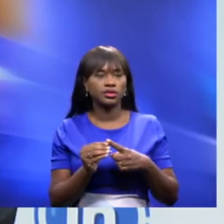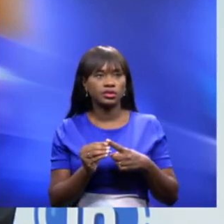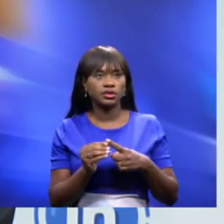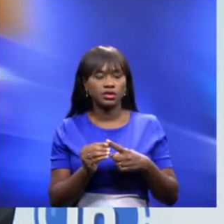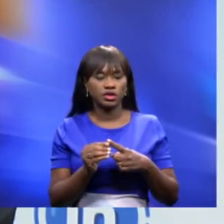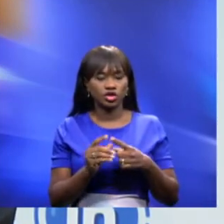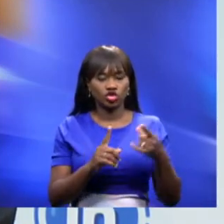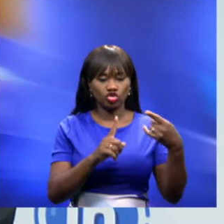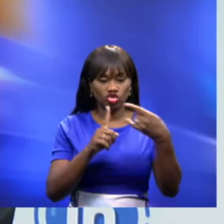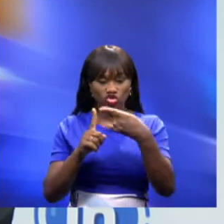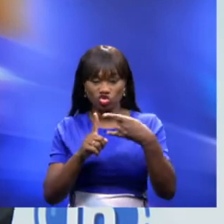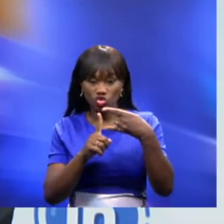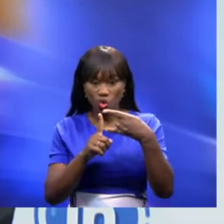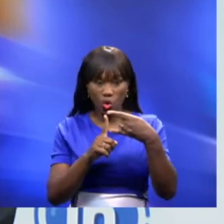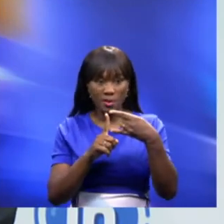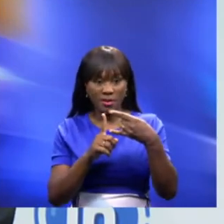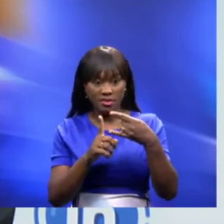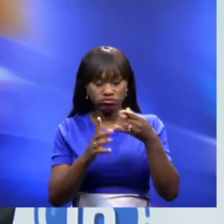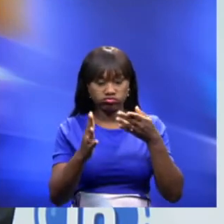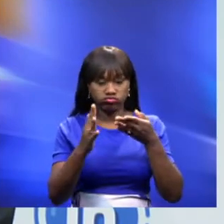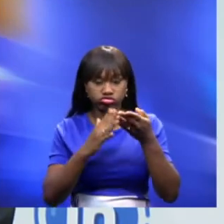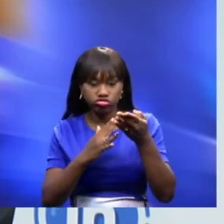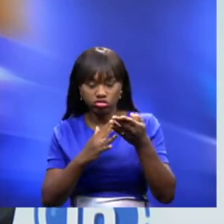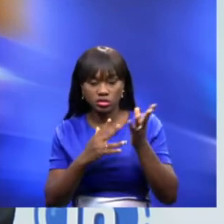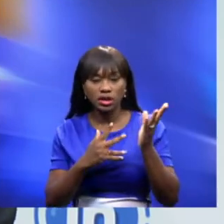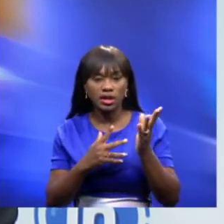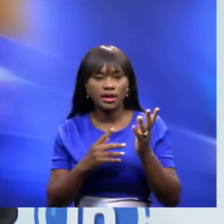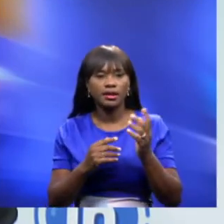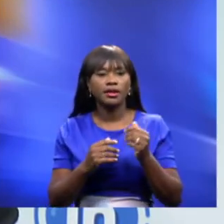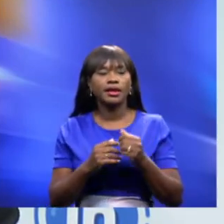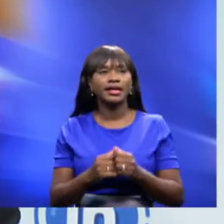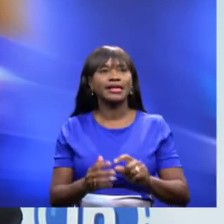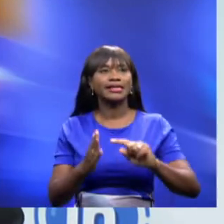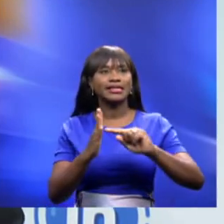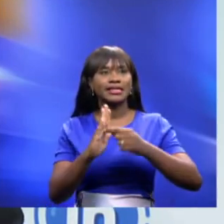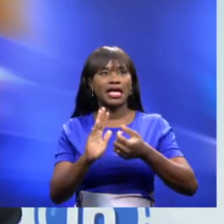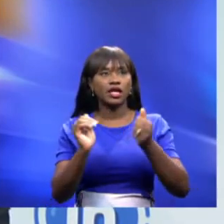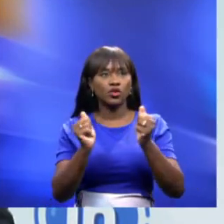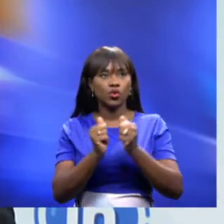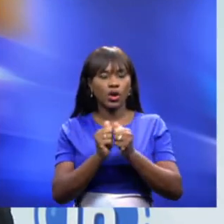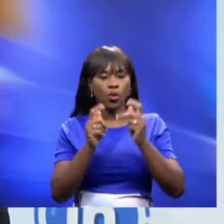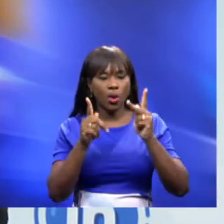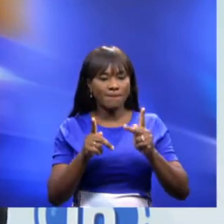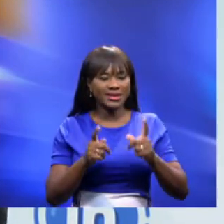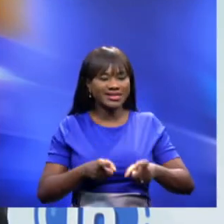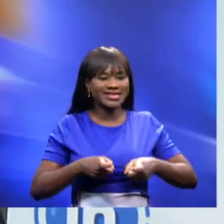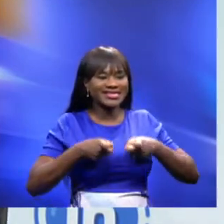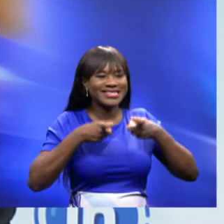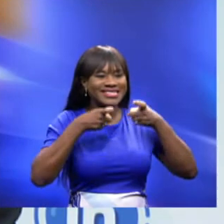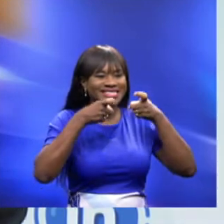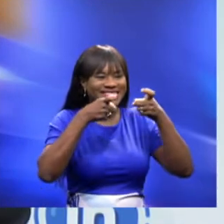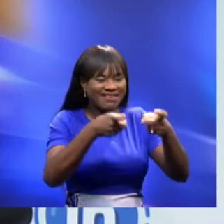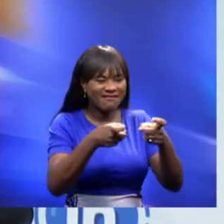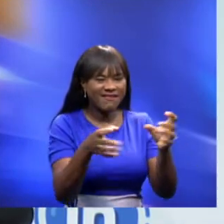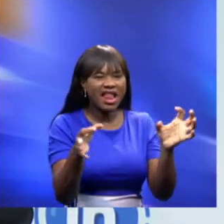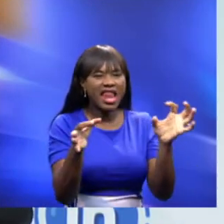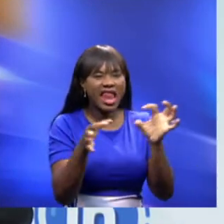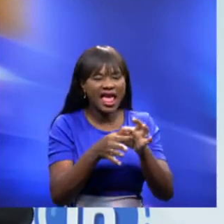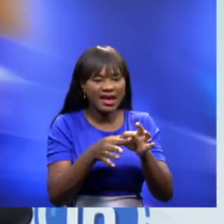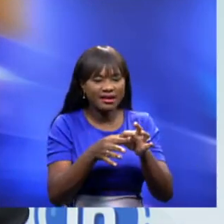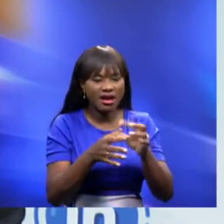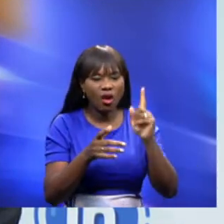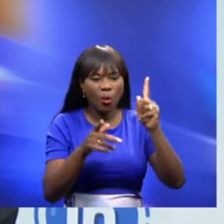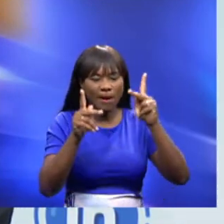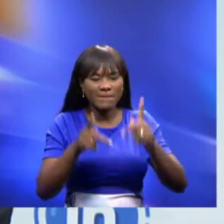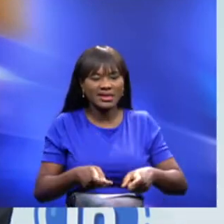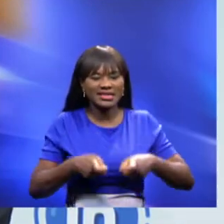Zoom bombing and all these items that are coming, and you get to realize it started with someone giving out the link, someone giving out the